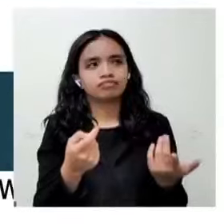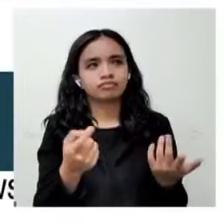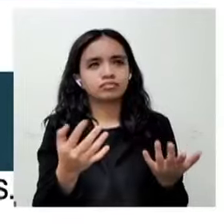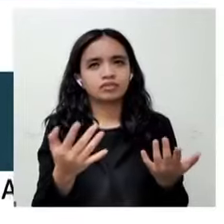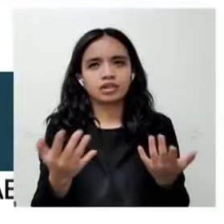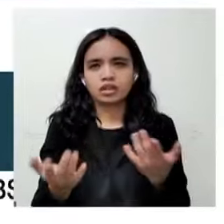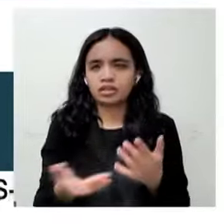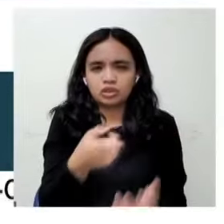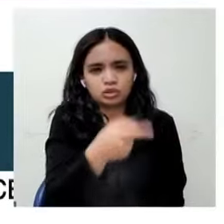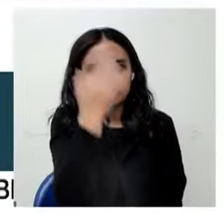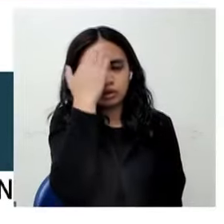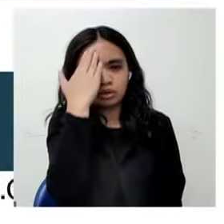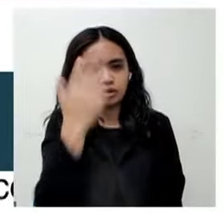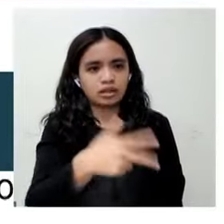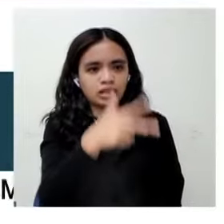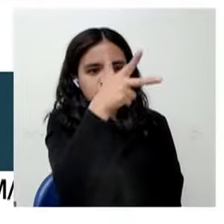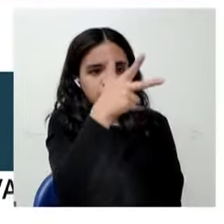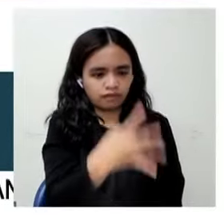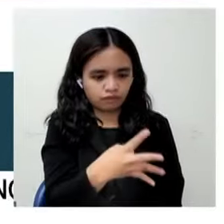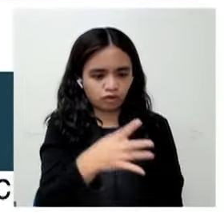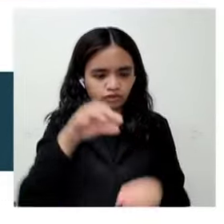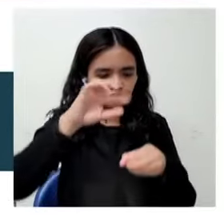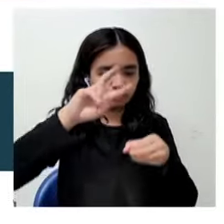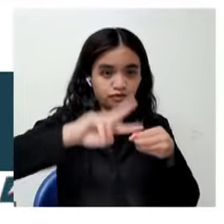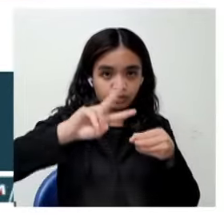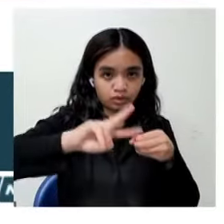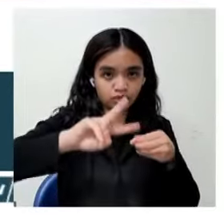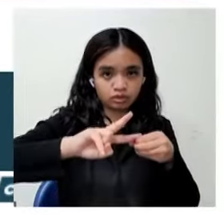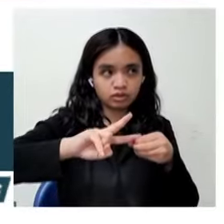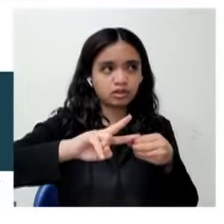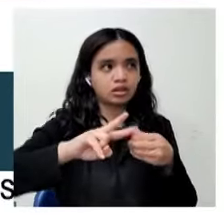upon 3/4 vote of the House,